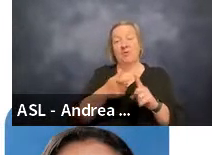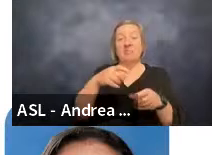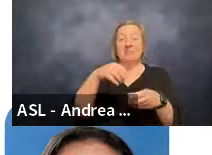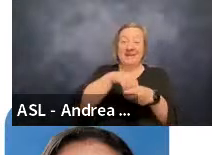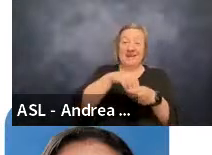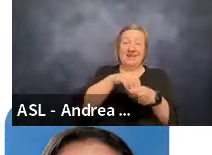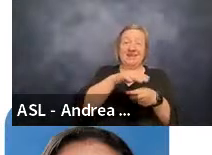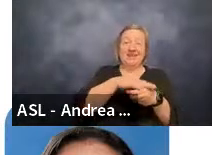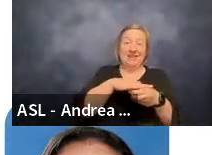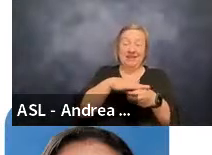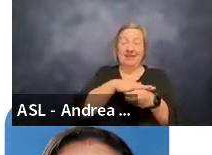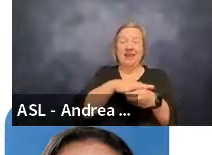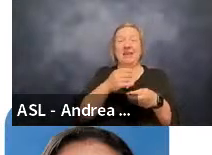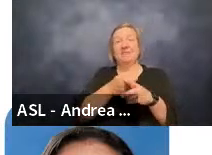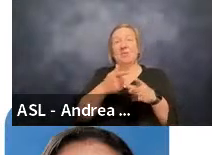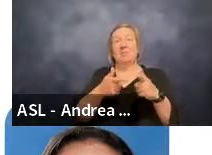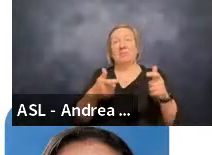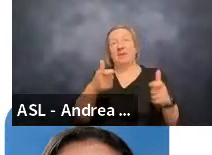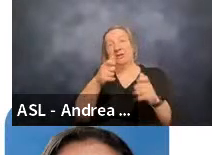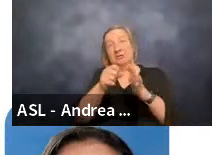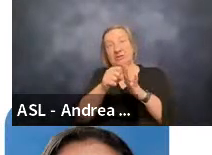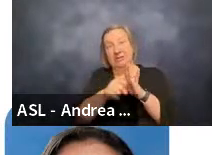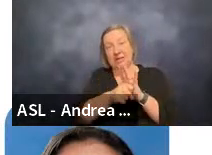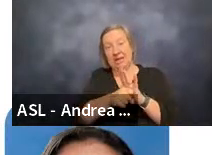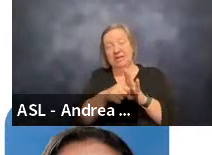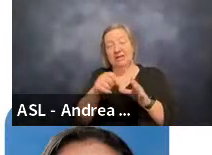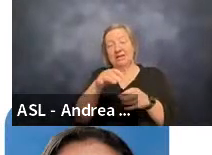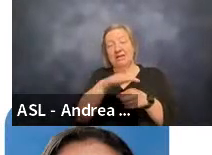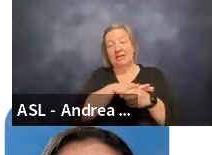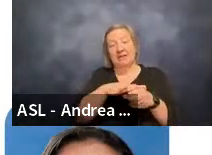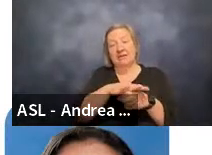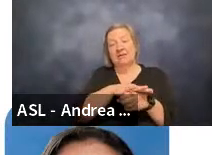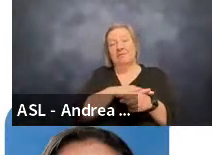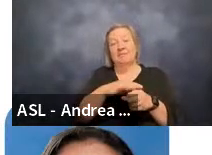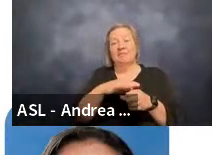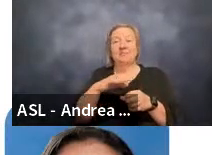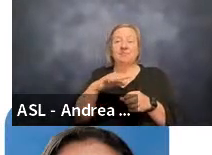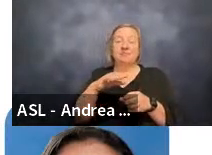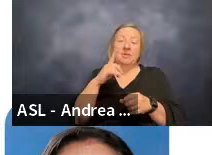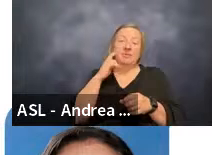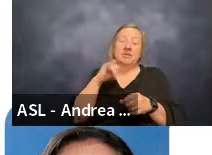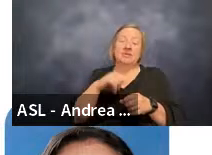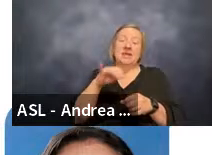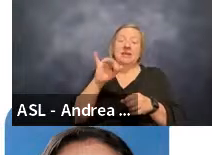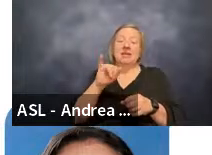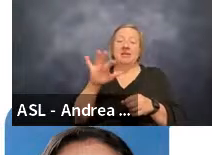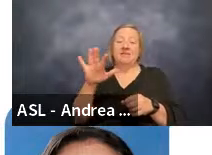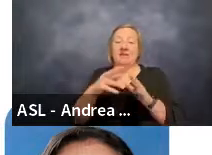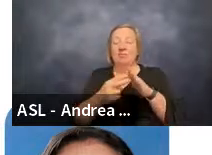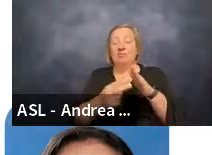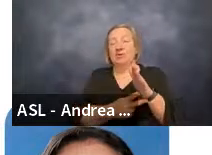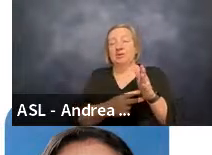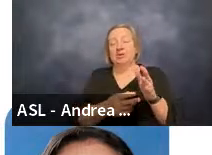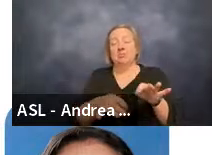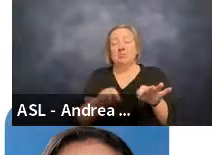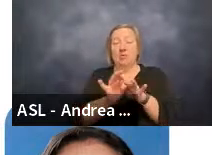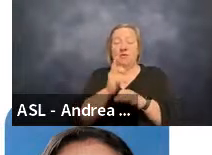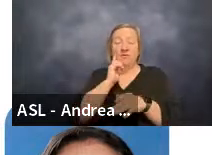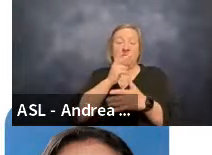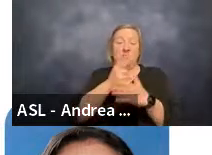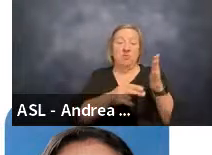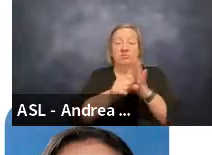region and from the larger state community, given that the Interstate Bridge is such a critical bi-state regional